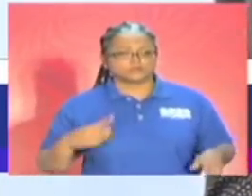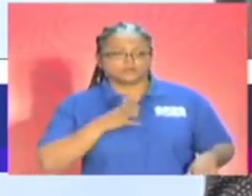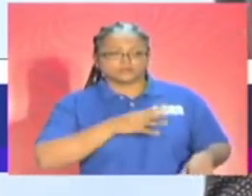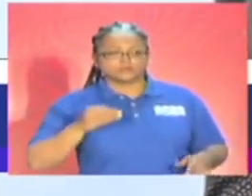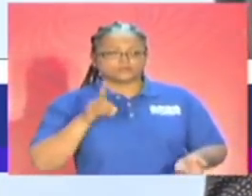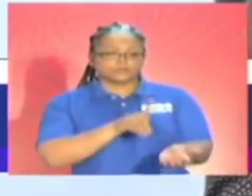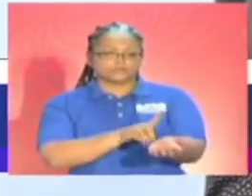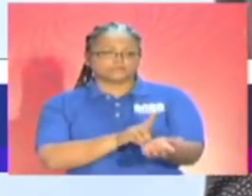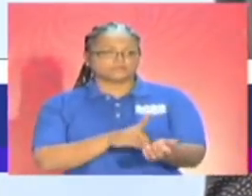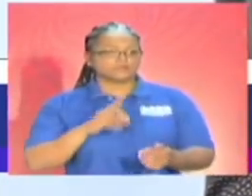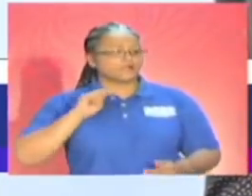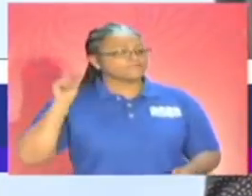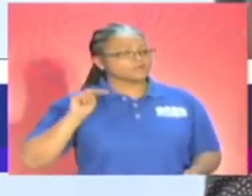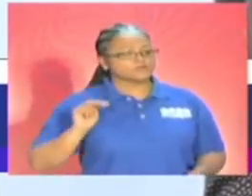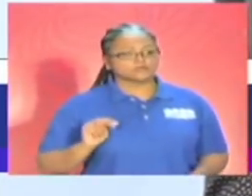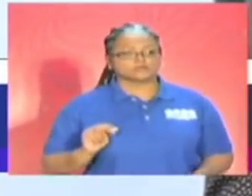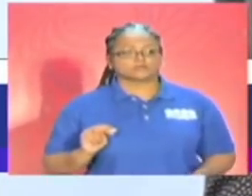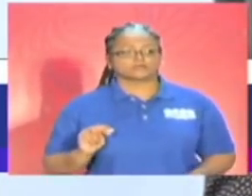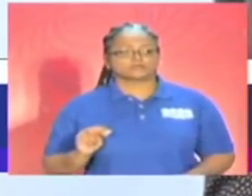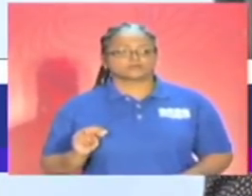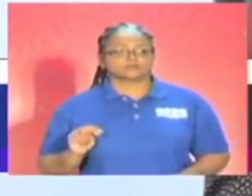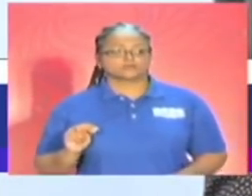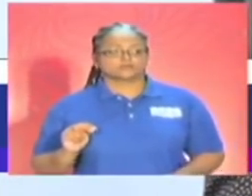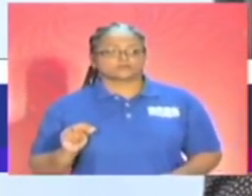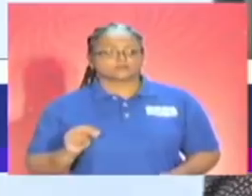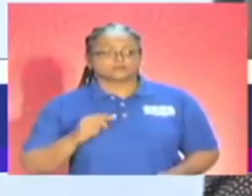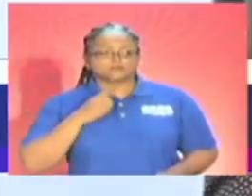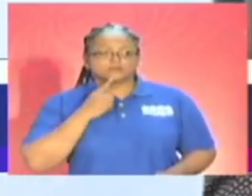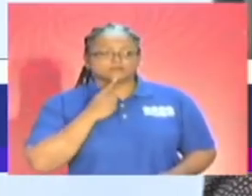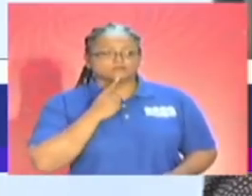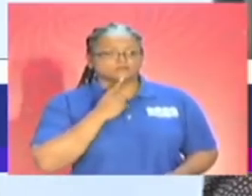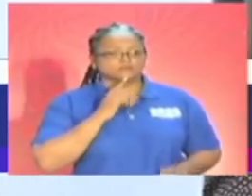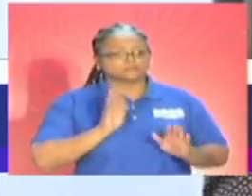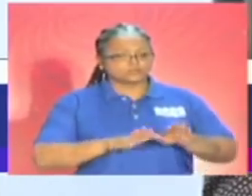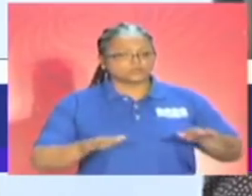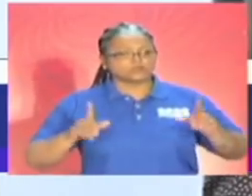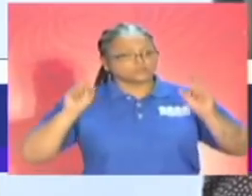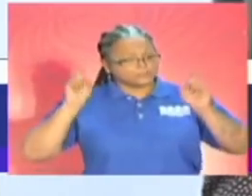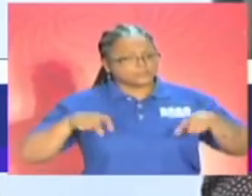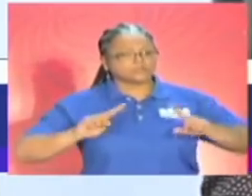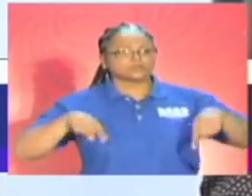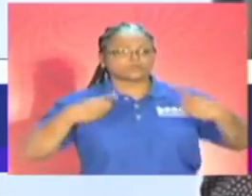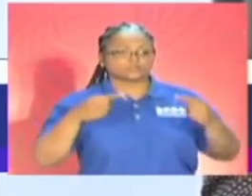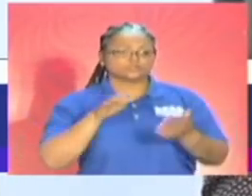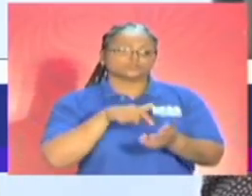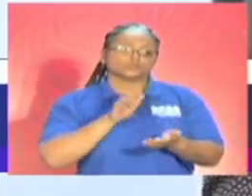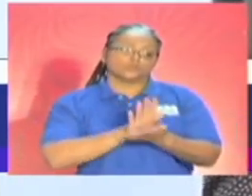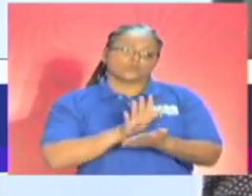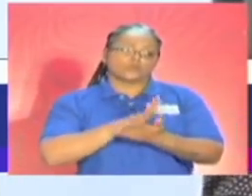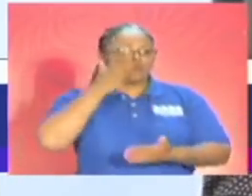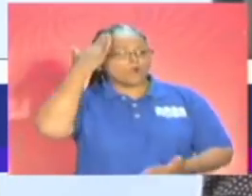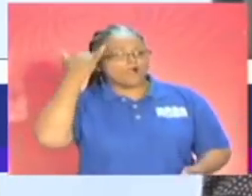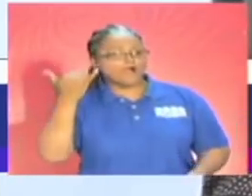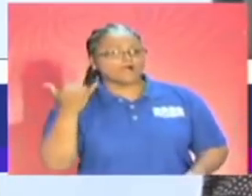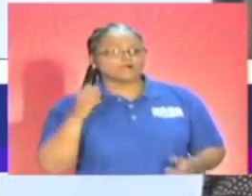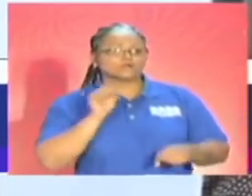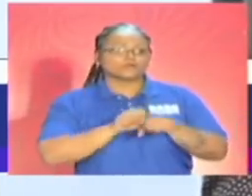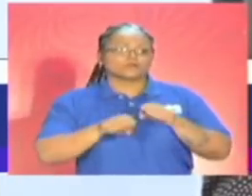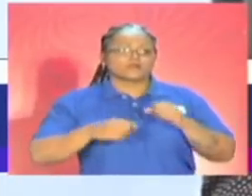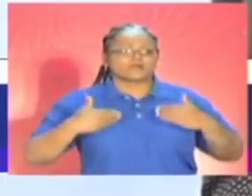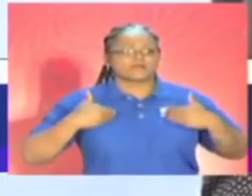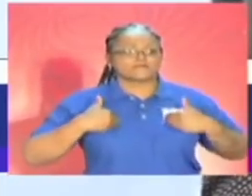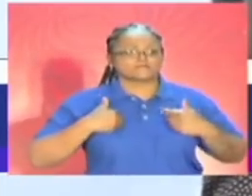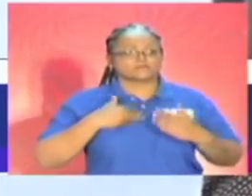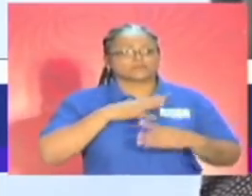fact that children need school for social purposes. That's where they do most of their socializing. So it is a legitimate source